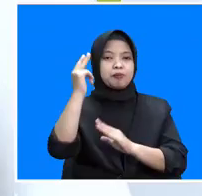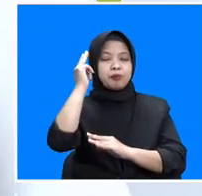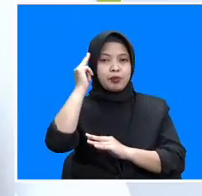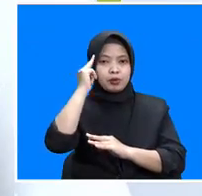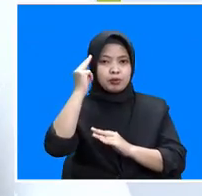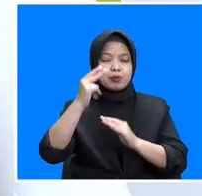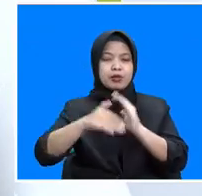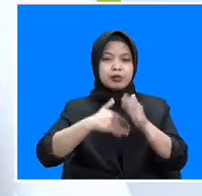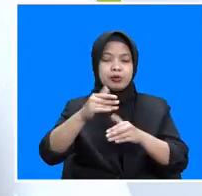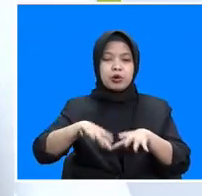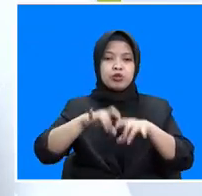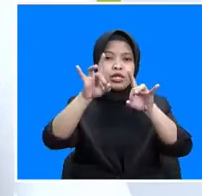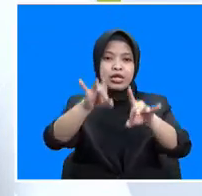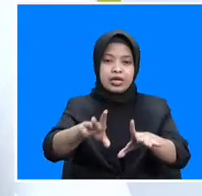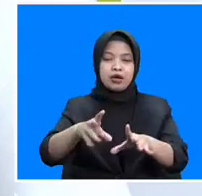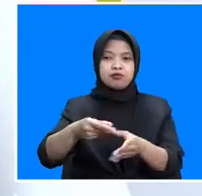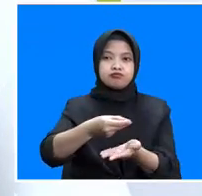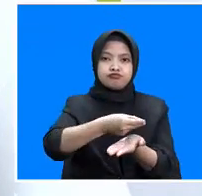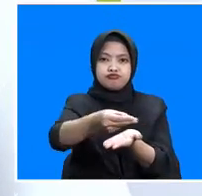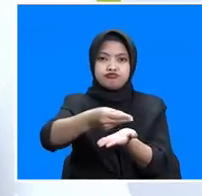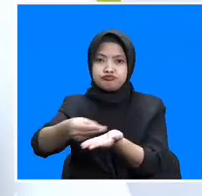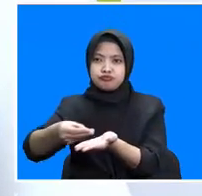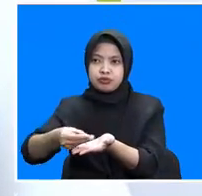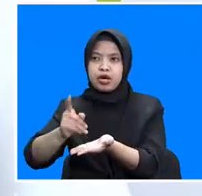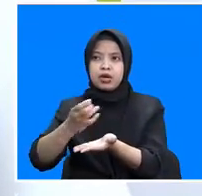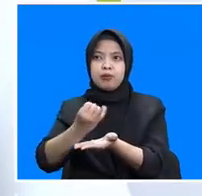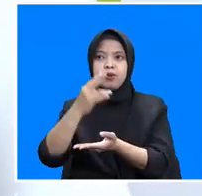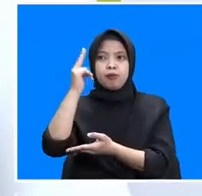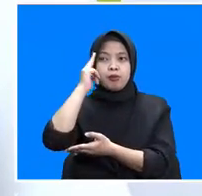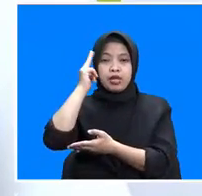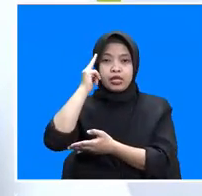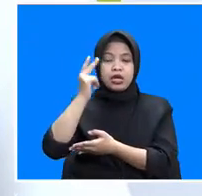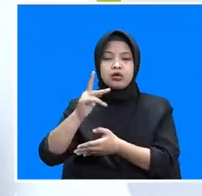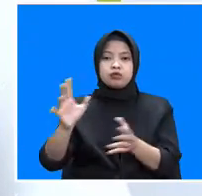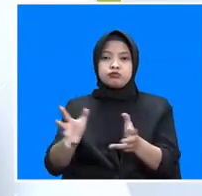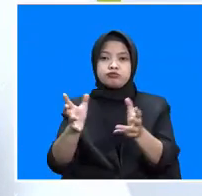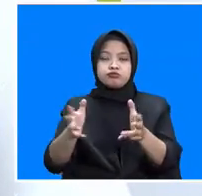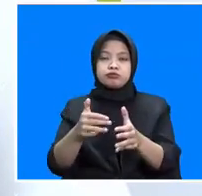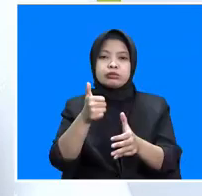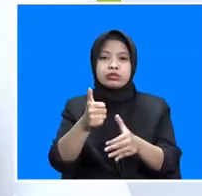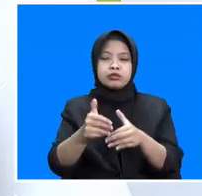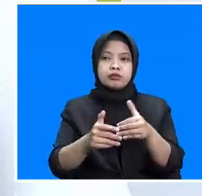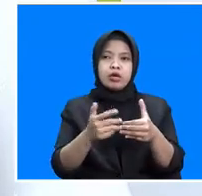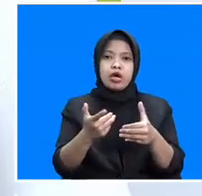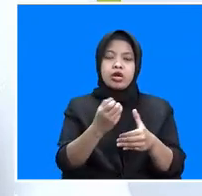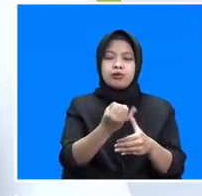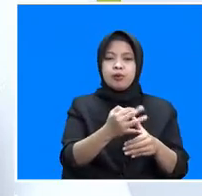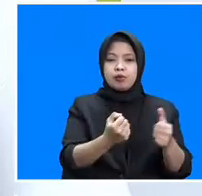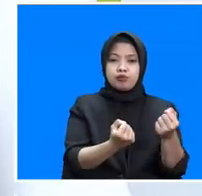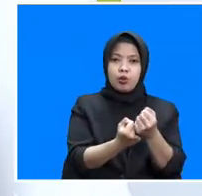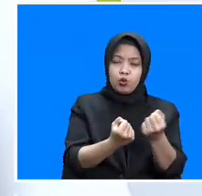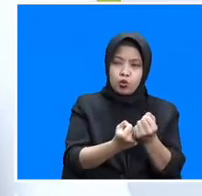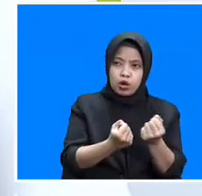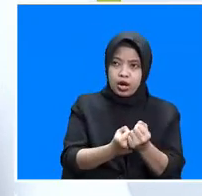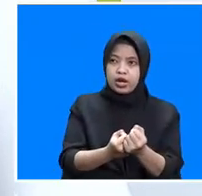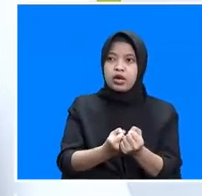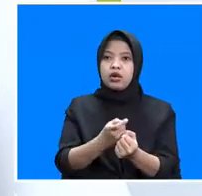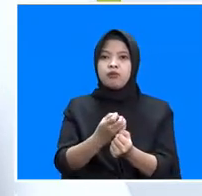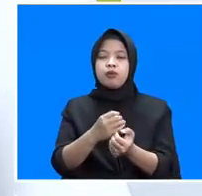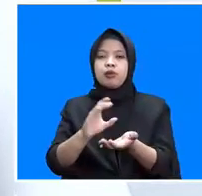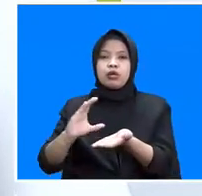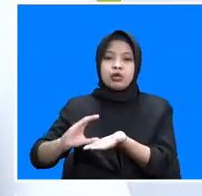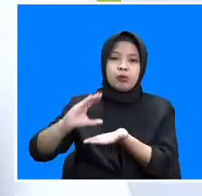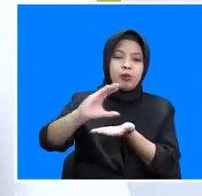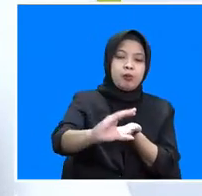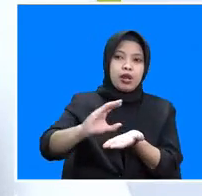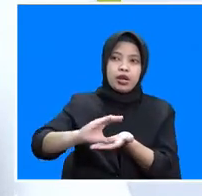ultimately it is up to the states and territories and their governments to decide what to do with these type of policies. But the support is there and additional funding is